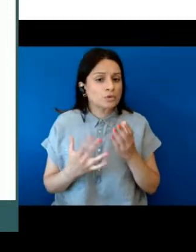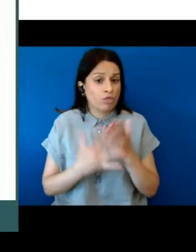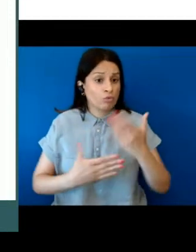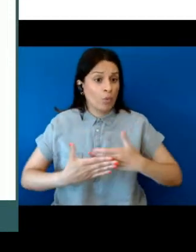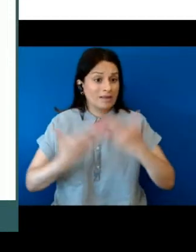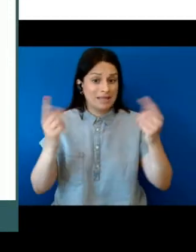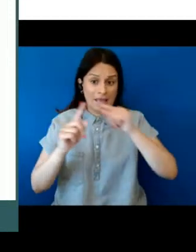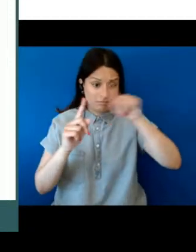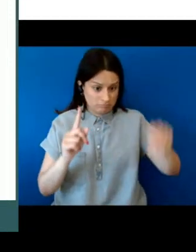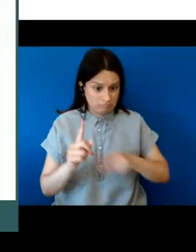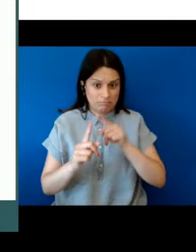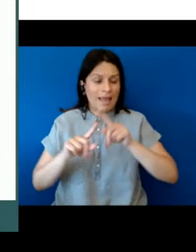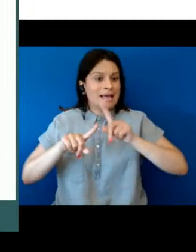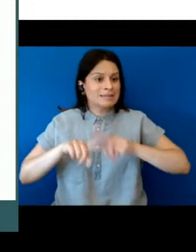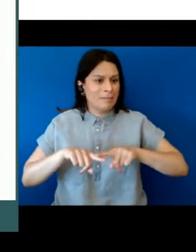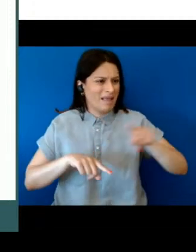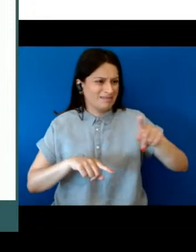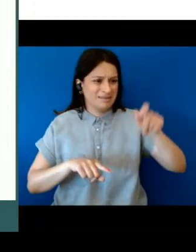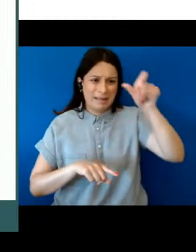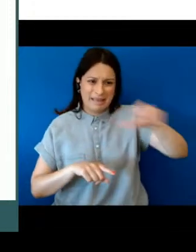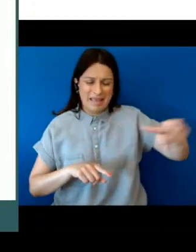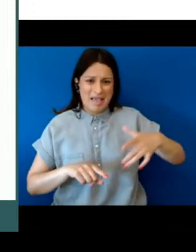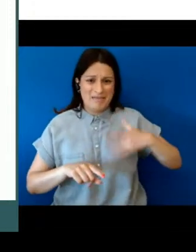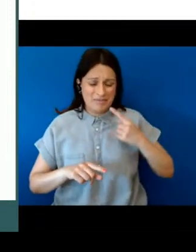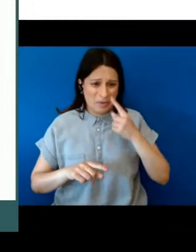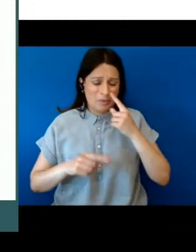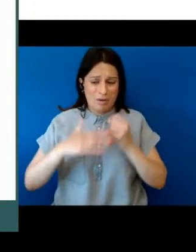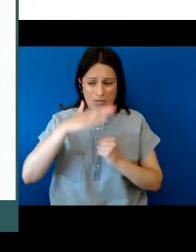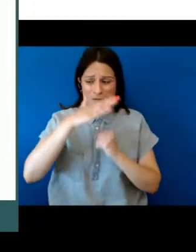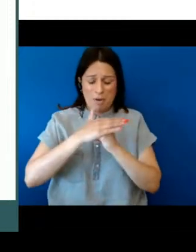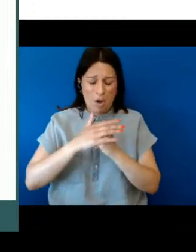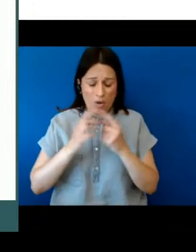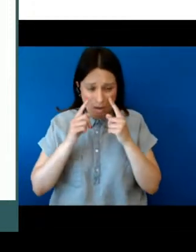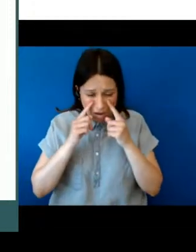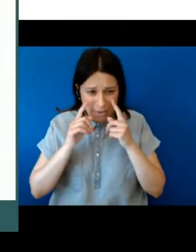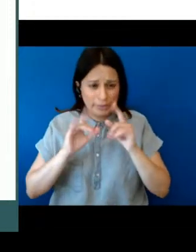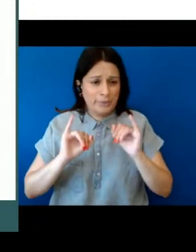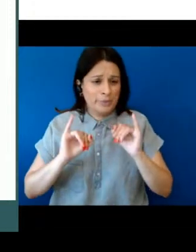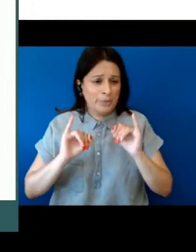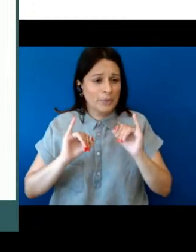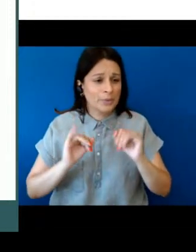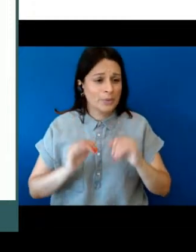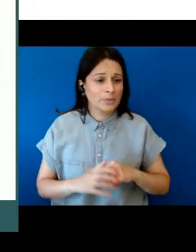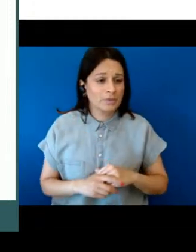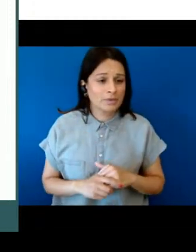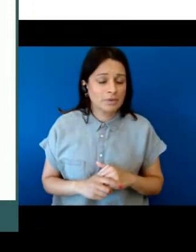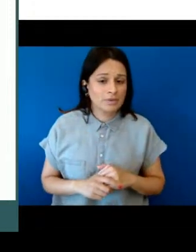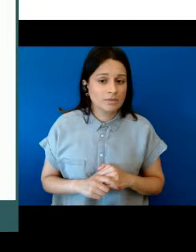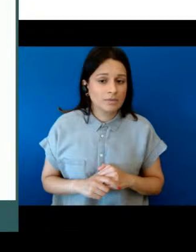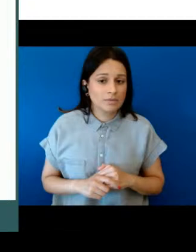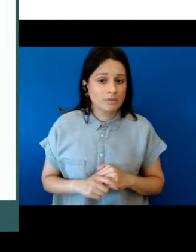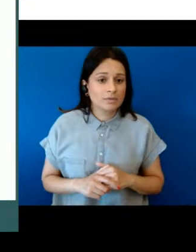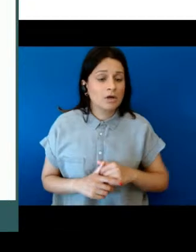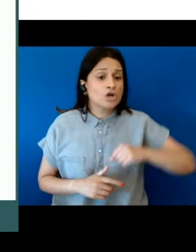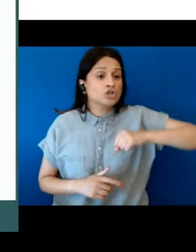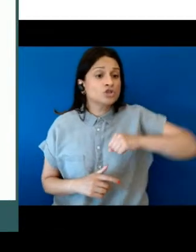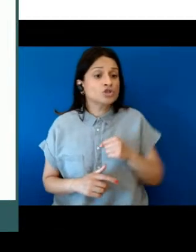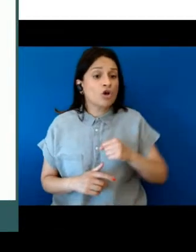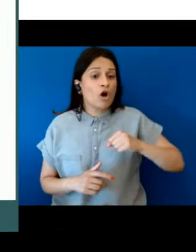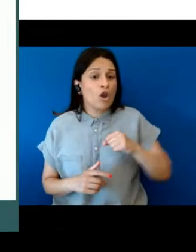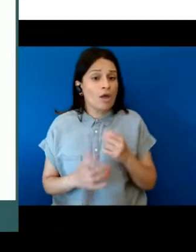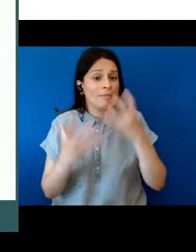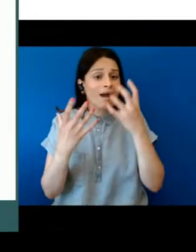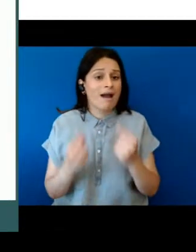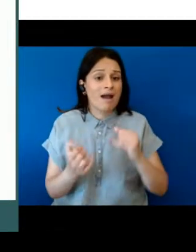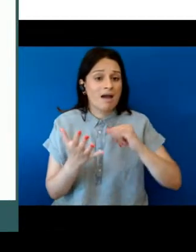the patients are feeling nasally congested. So in Scotland, we have Sterimar available on